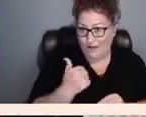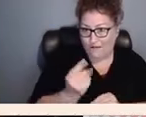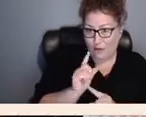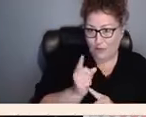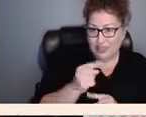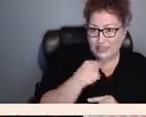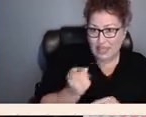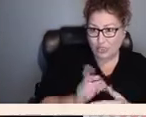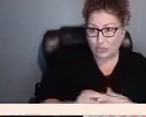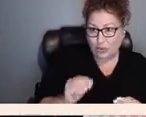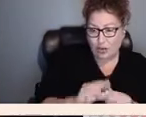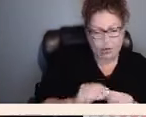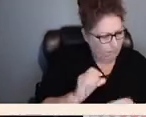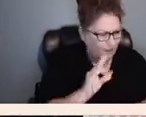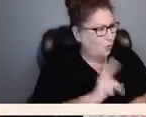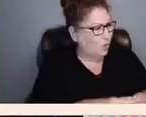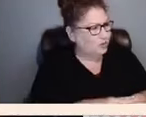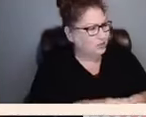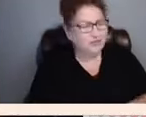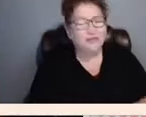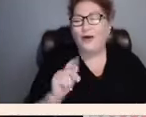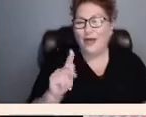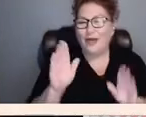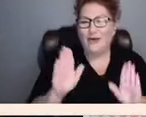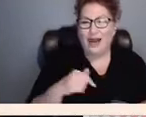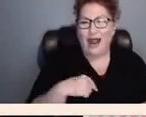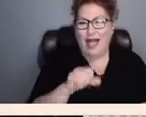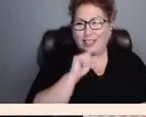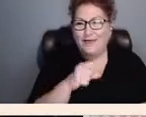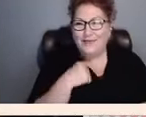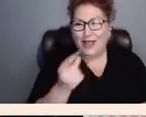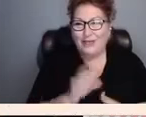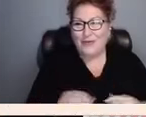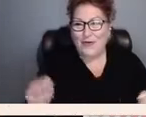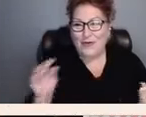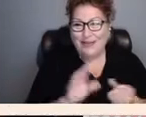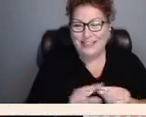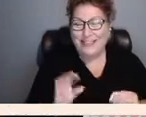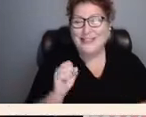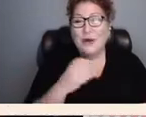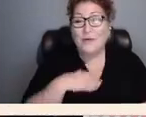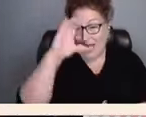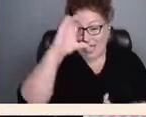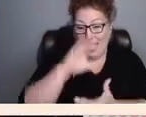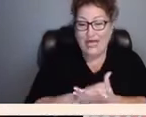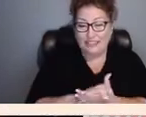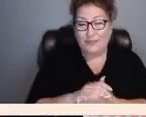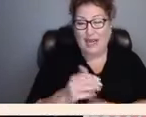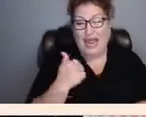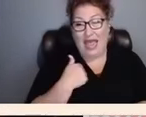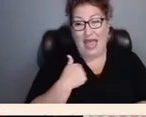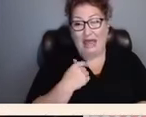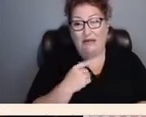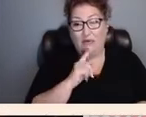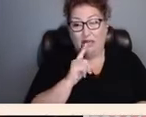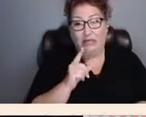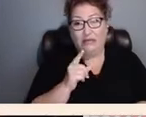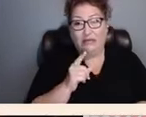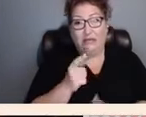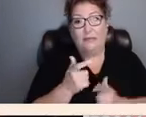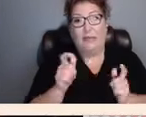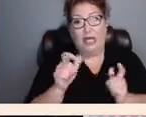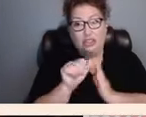Of course. Great. I love telling stories. So my husband had major surgery February